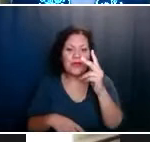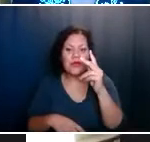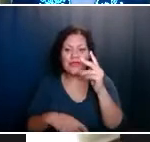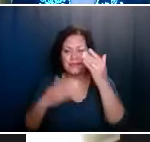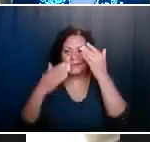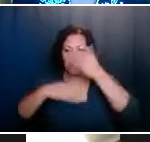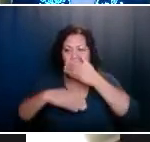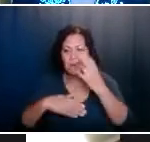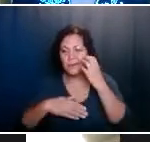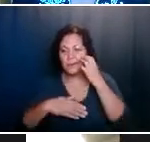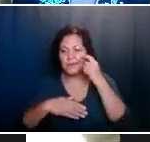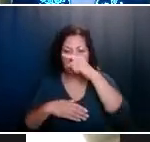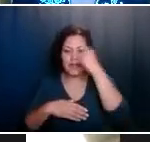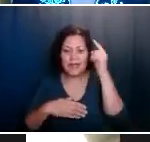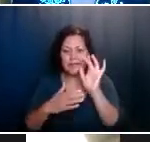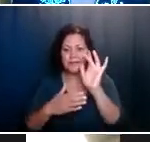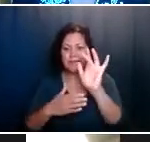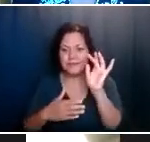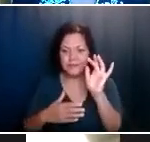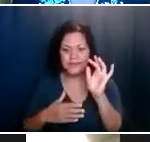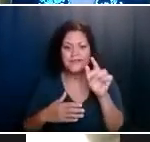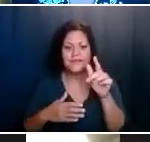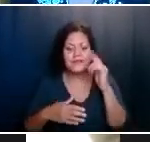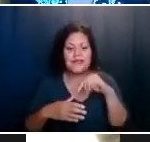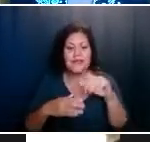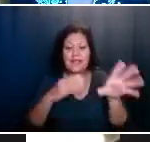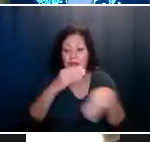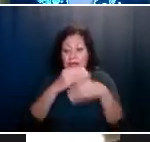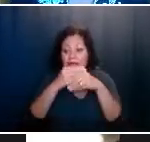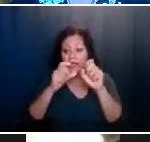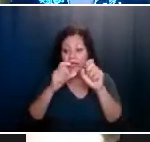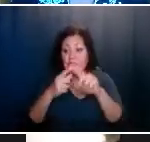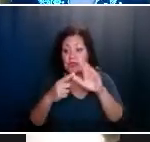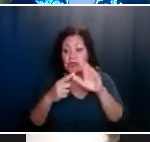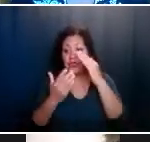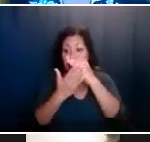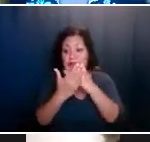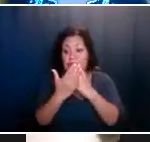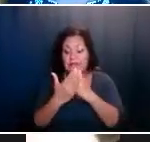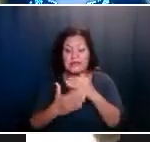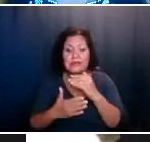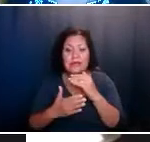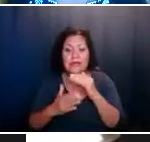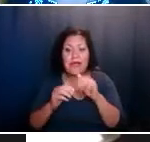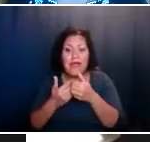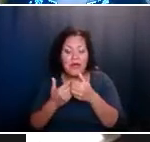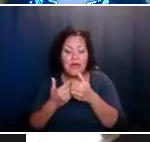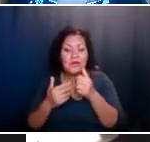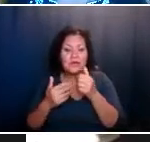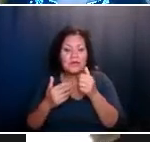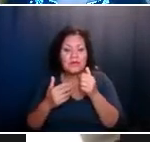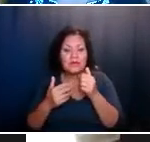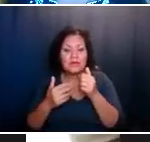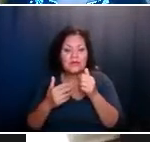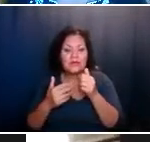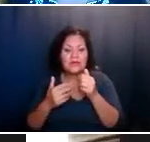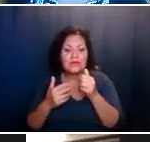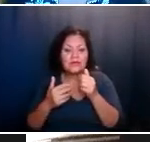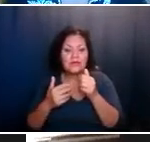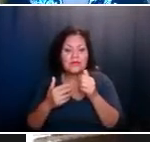you can add something to your agenda by clicking the this